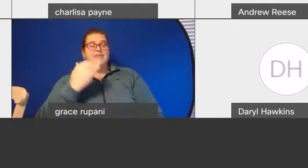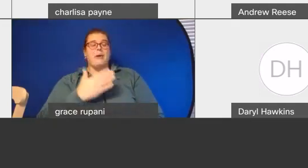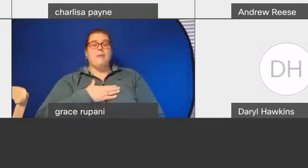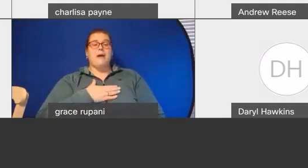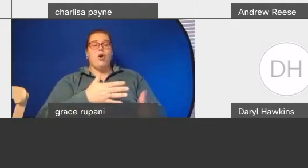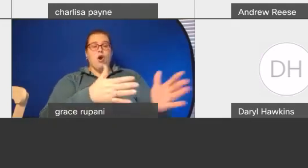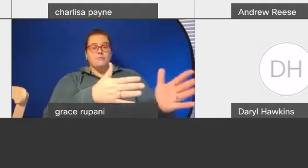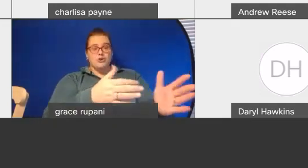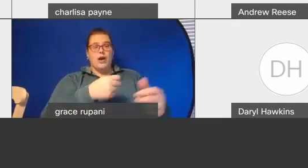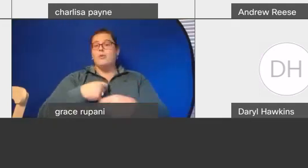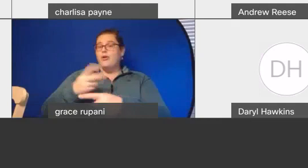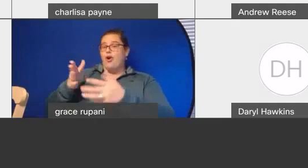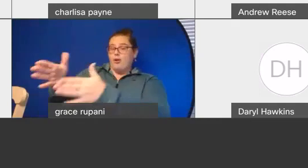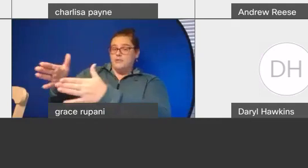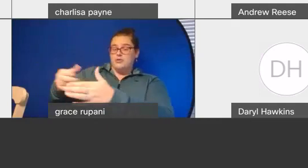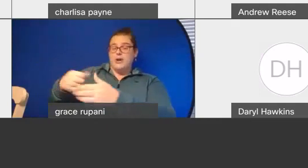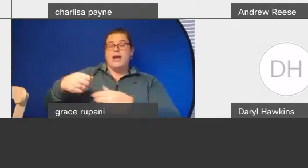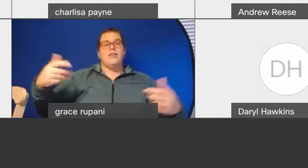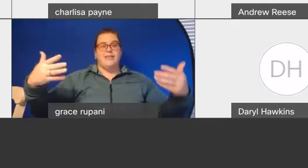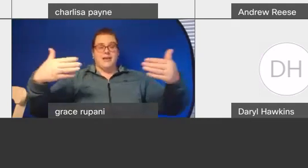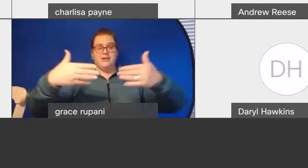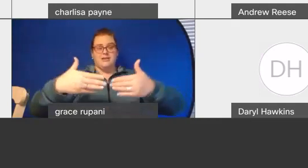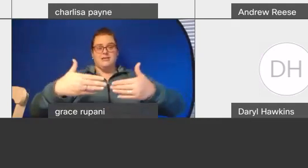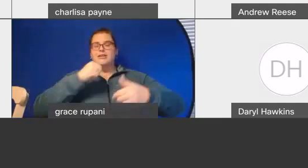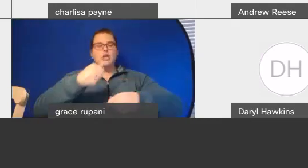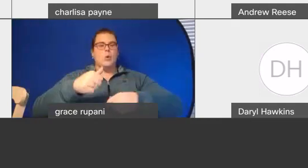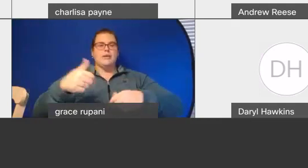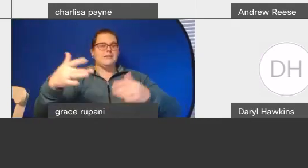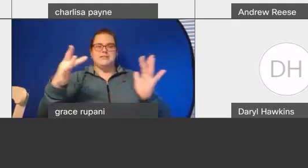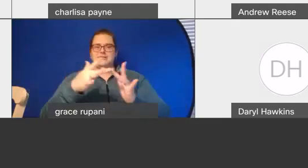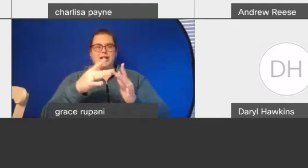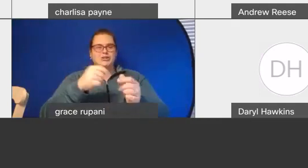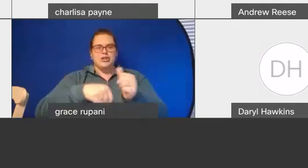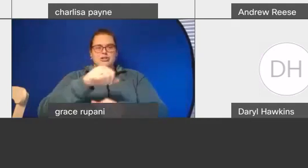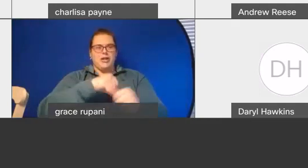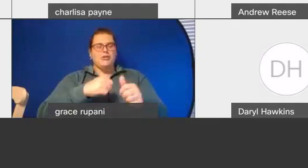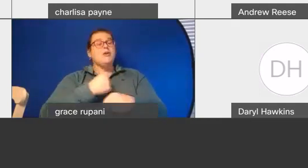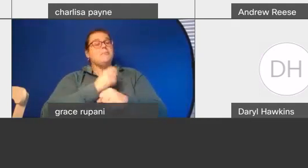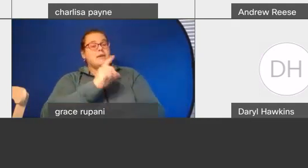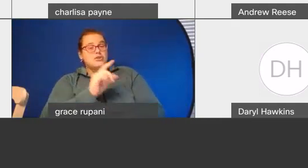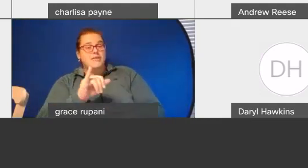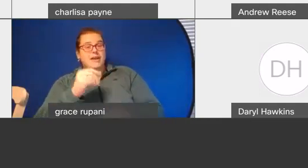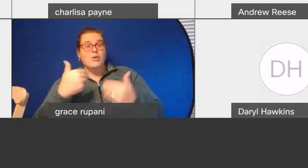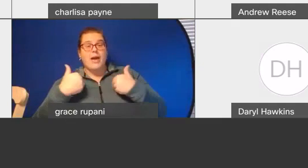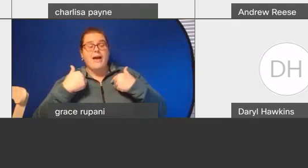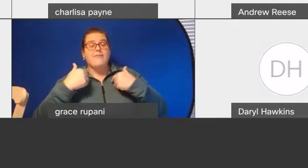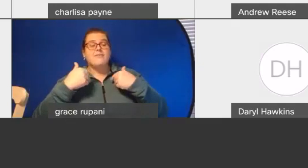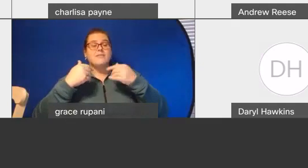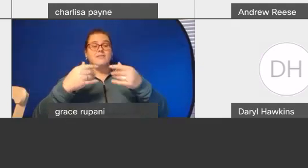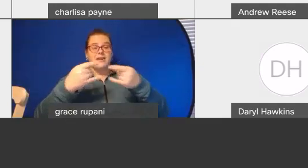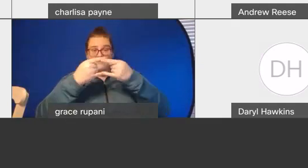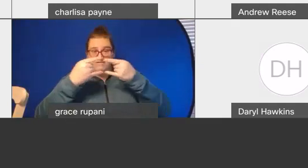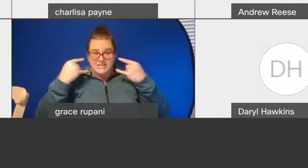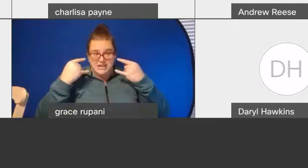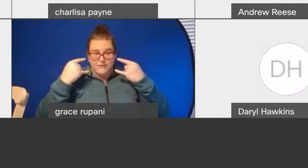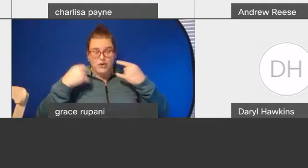other person's arms are out, at least that far from people. Always having on face covering when you are, for people